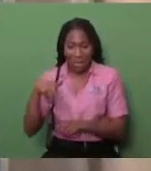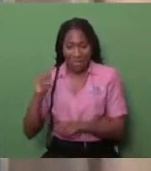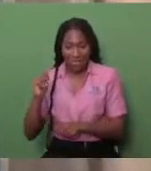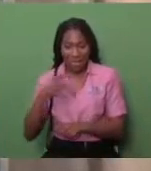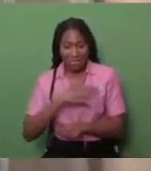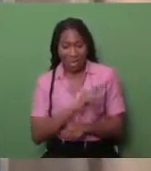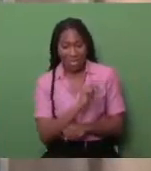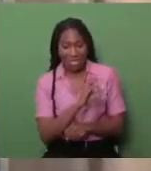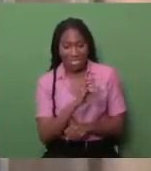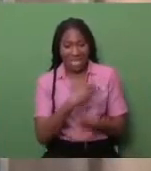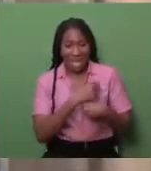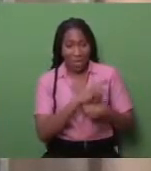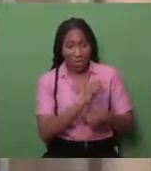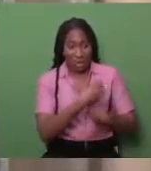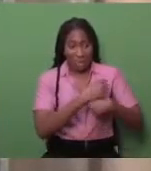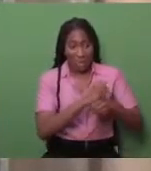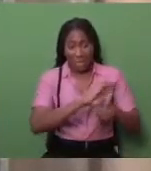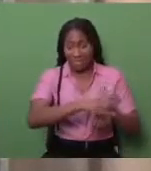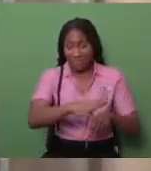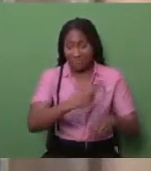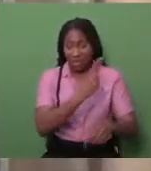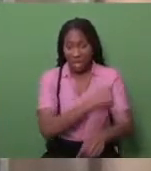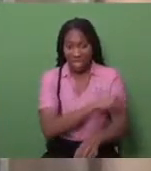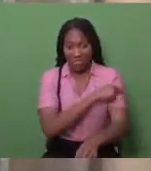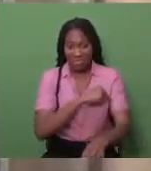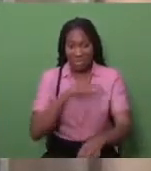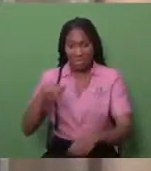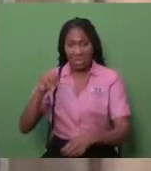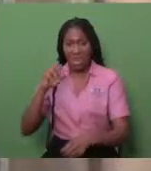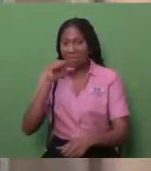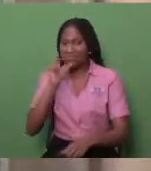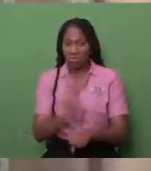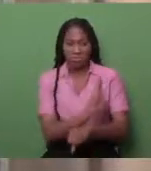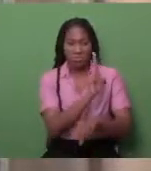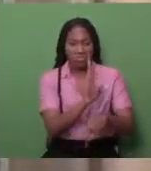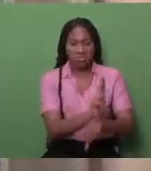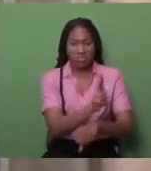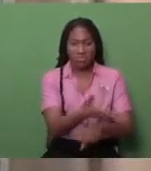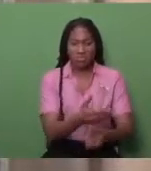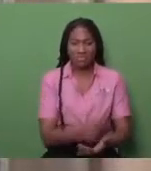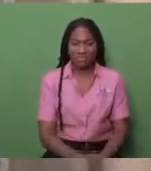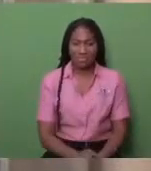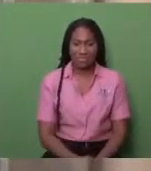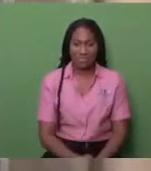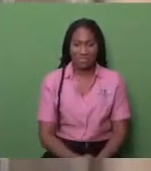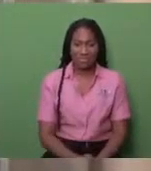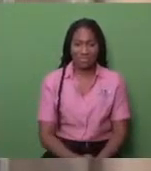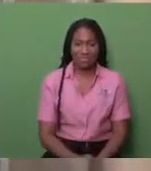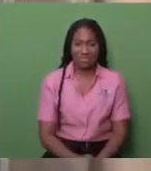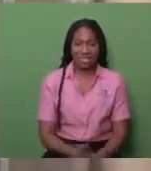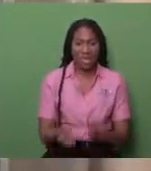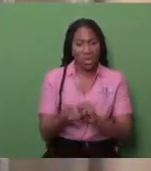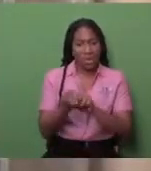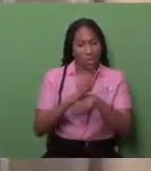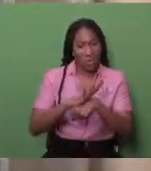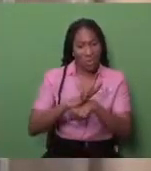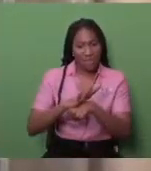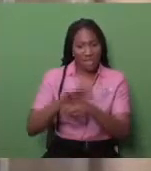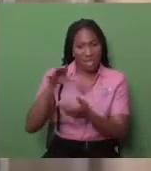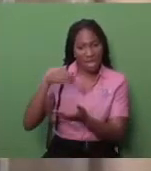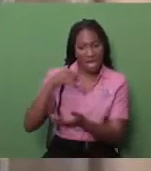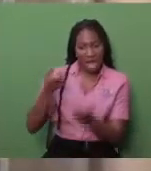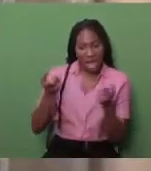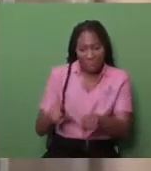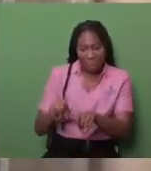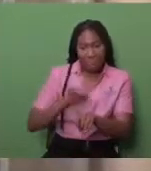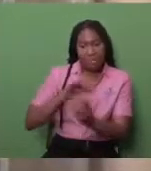they sabotage our health system after the election? If nothing else, COVID has shown us the deplorable state of